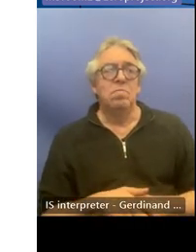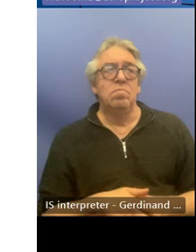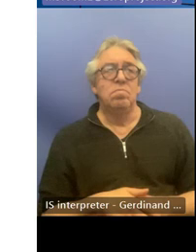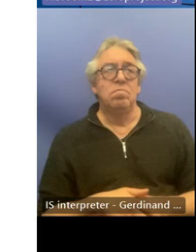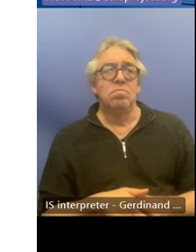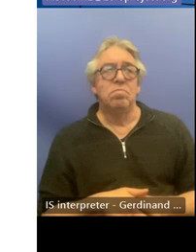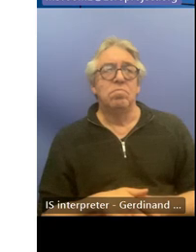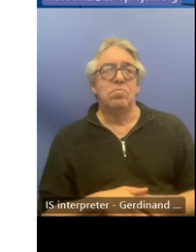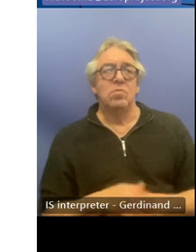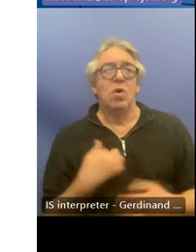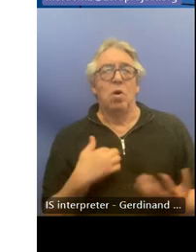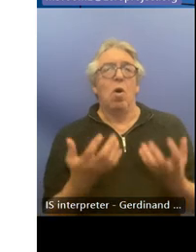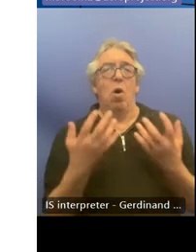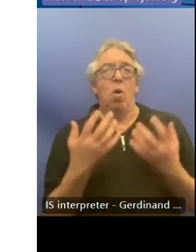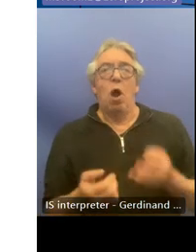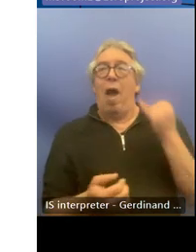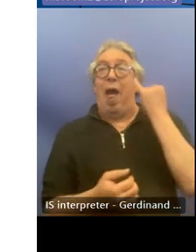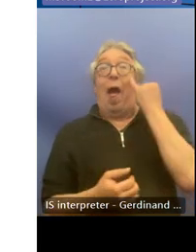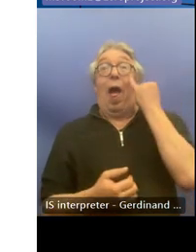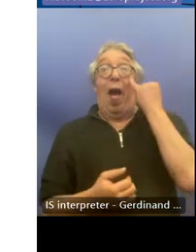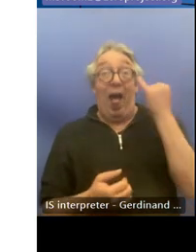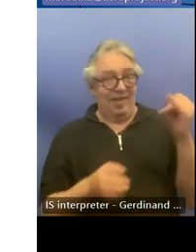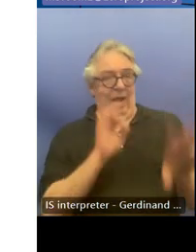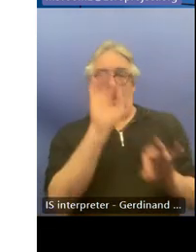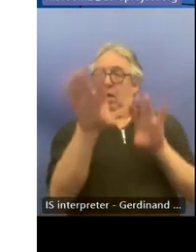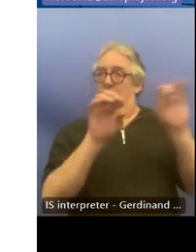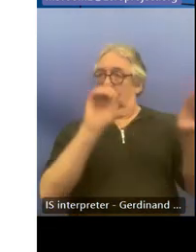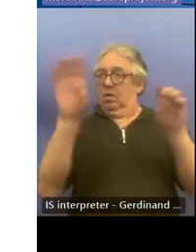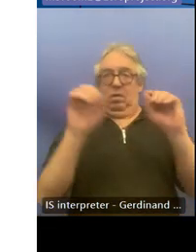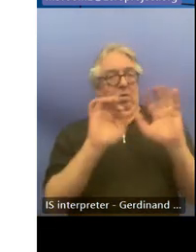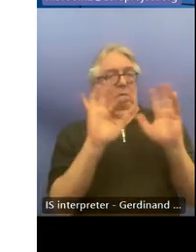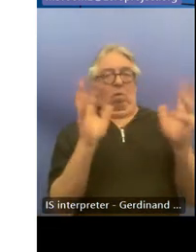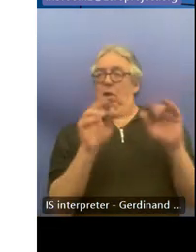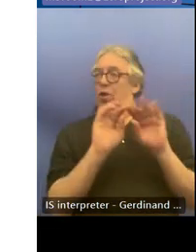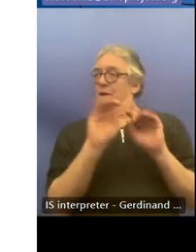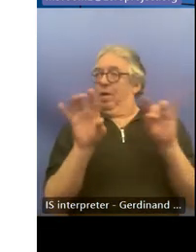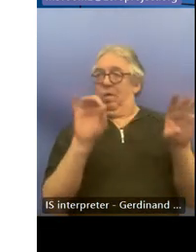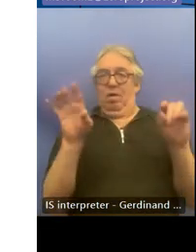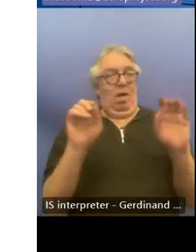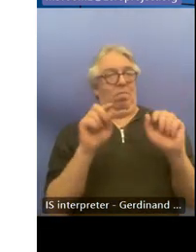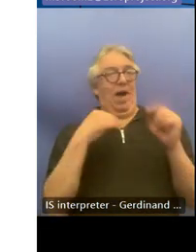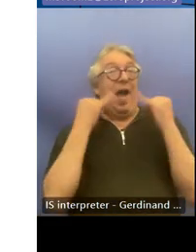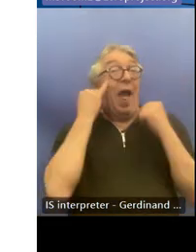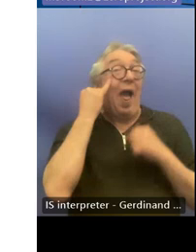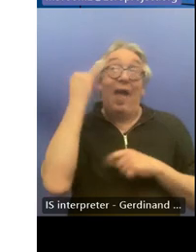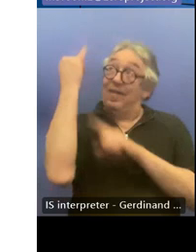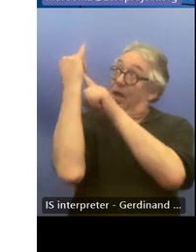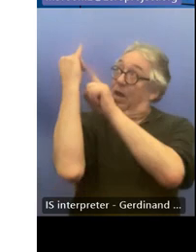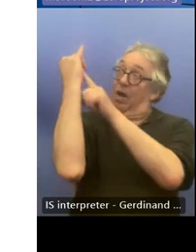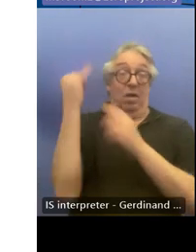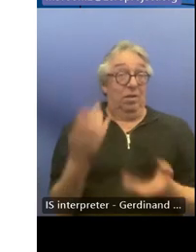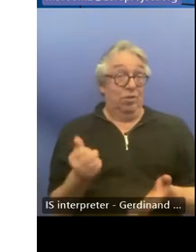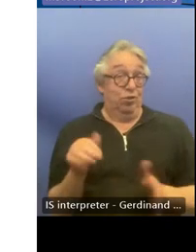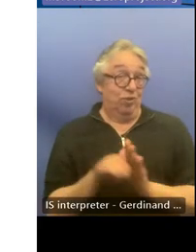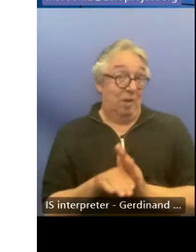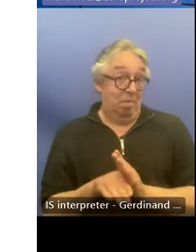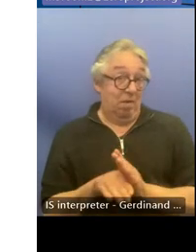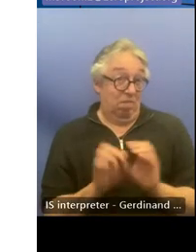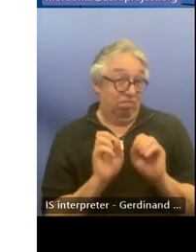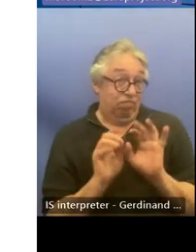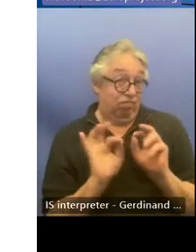the practice for the other parts of the world. They start and expanding for the cities near the São Paulo city